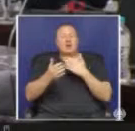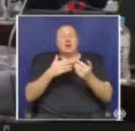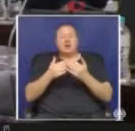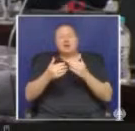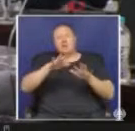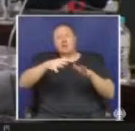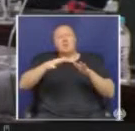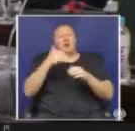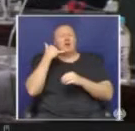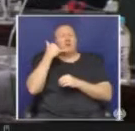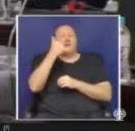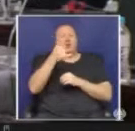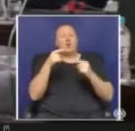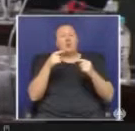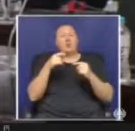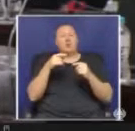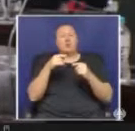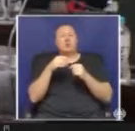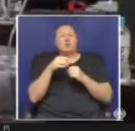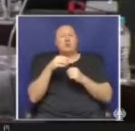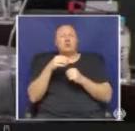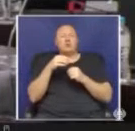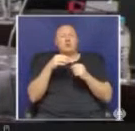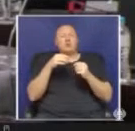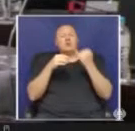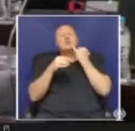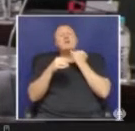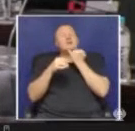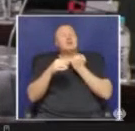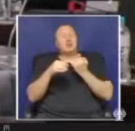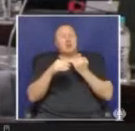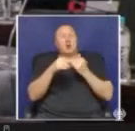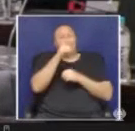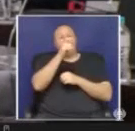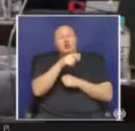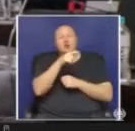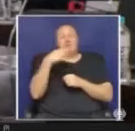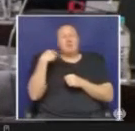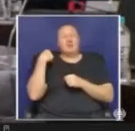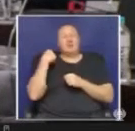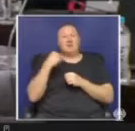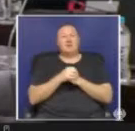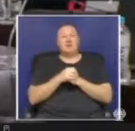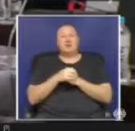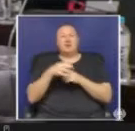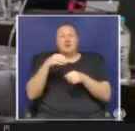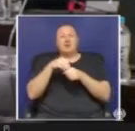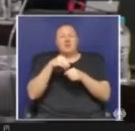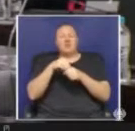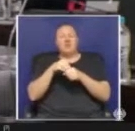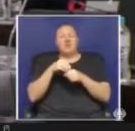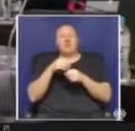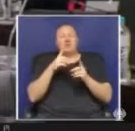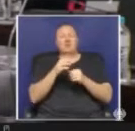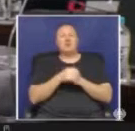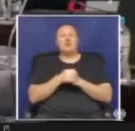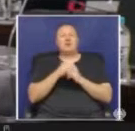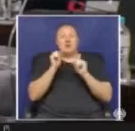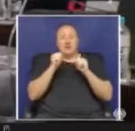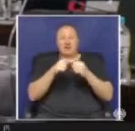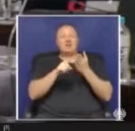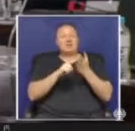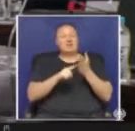counterpart after the October 7 incursion, which would involve necessarily our diplomats? If yes, what are the